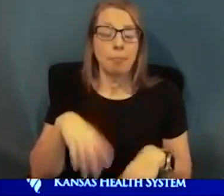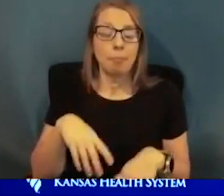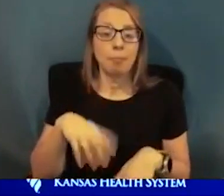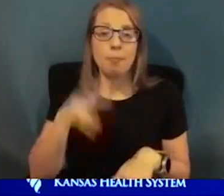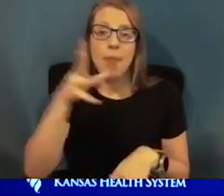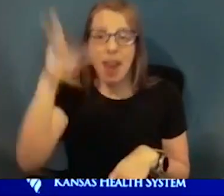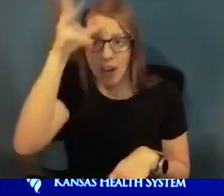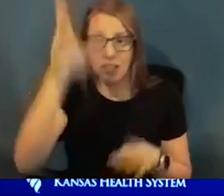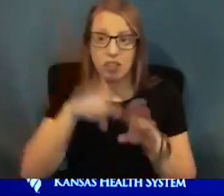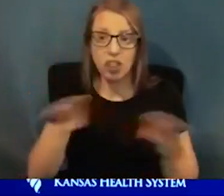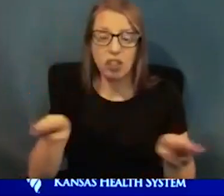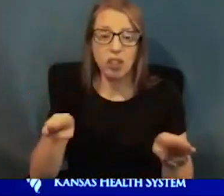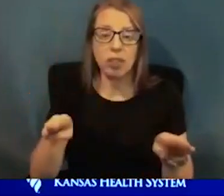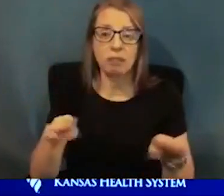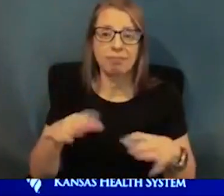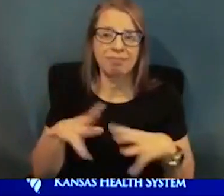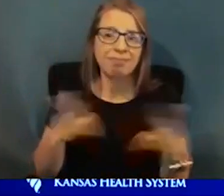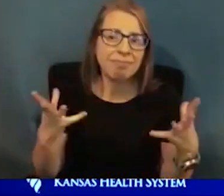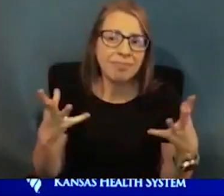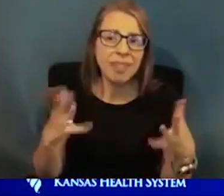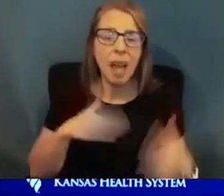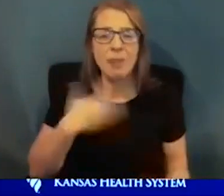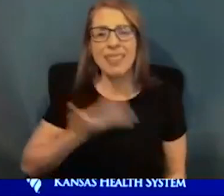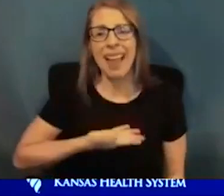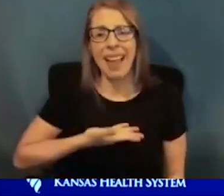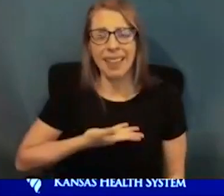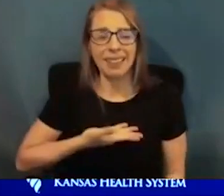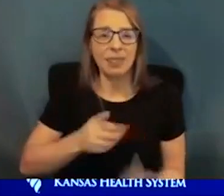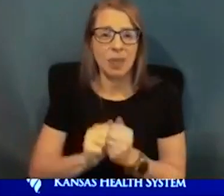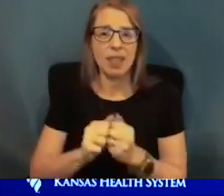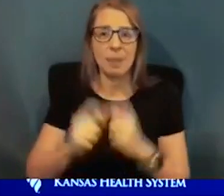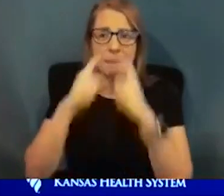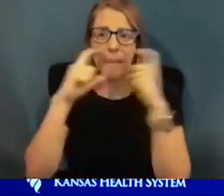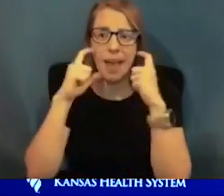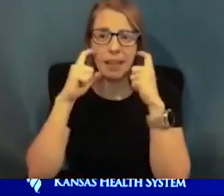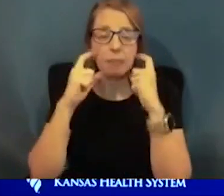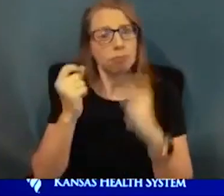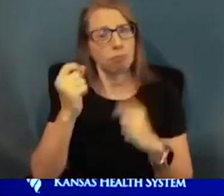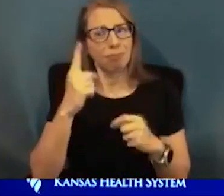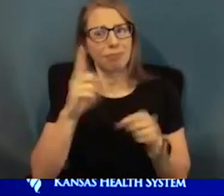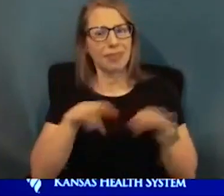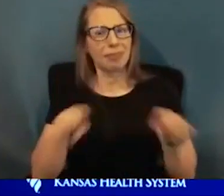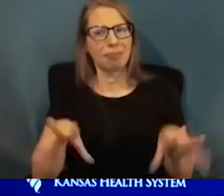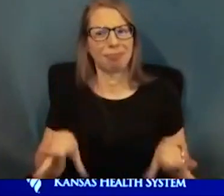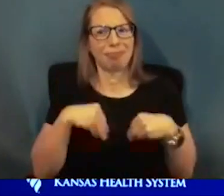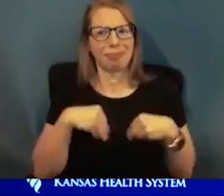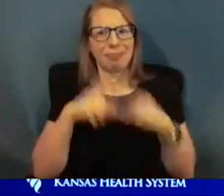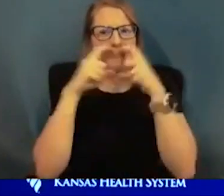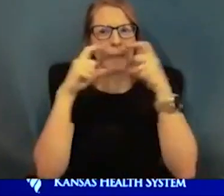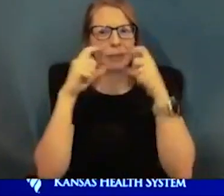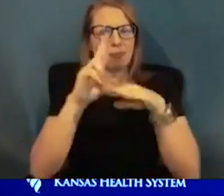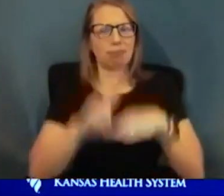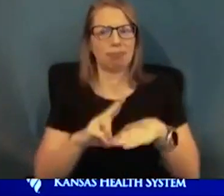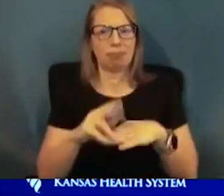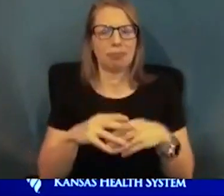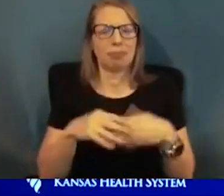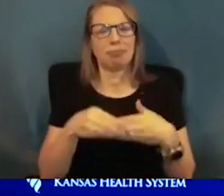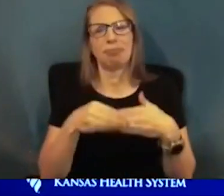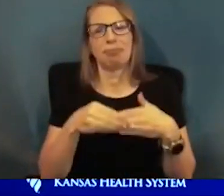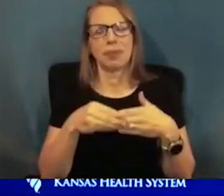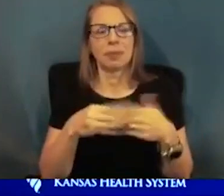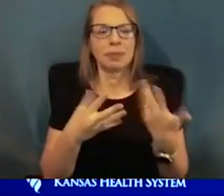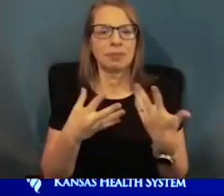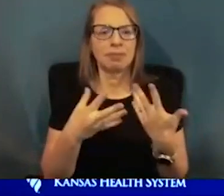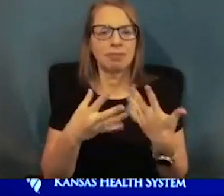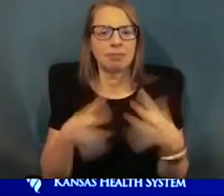mostly parents. We know that children really do well with the mask. We've seen that this past year. Children are much easier able to